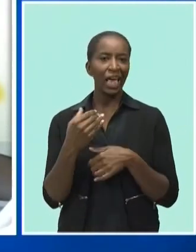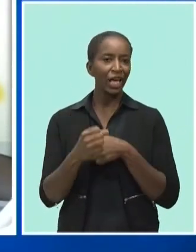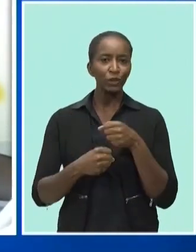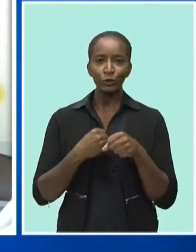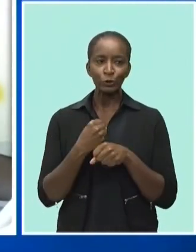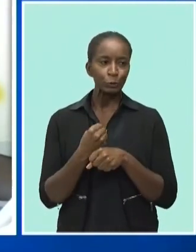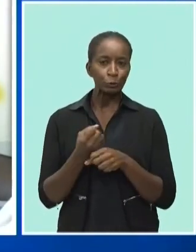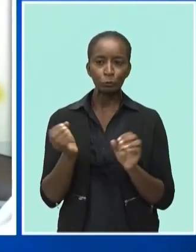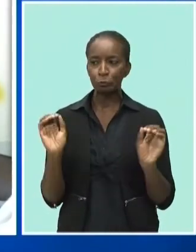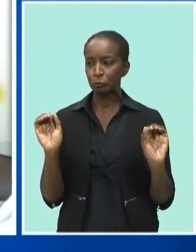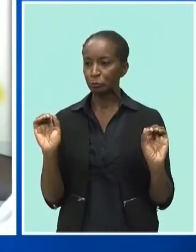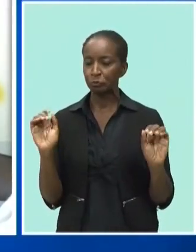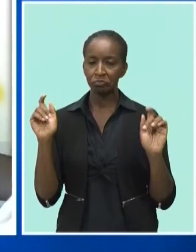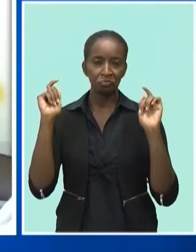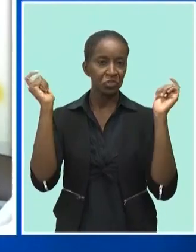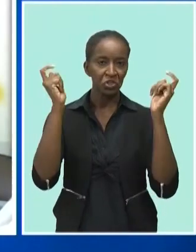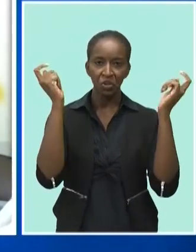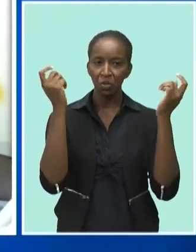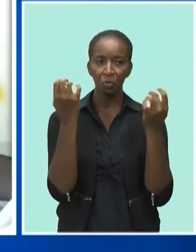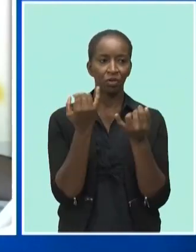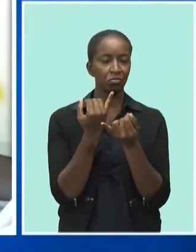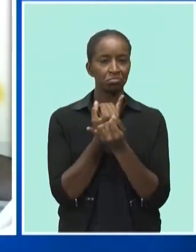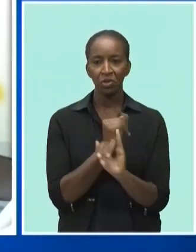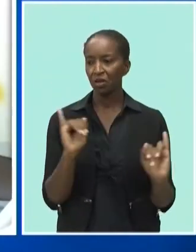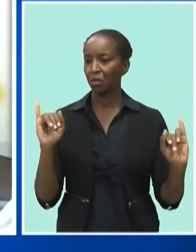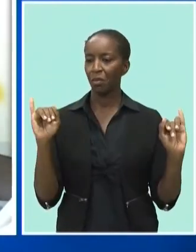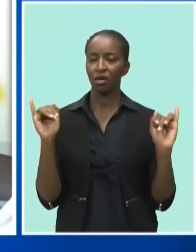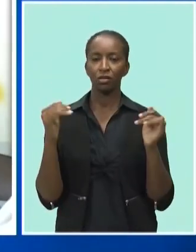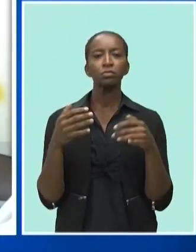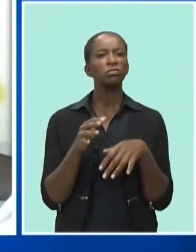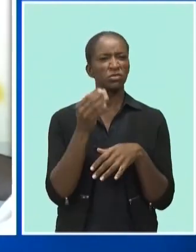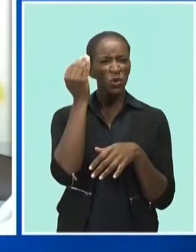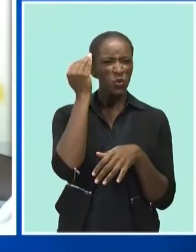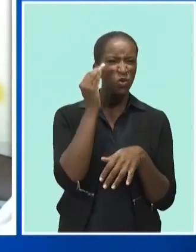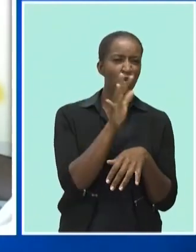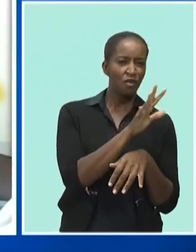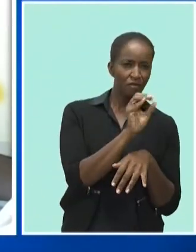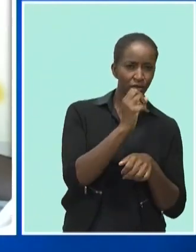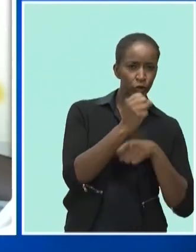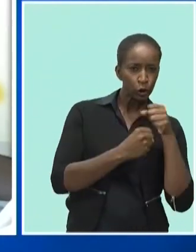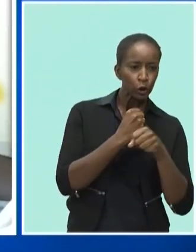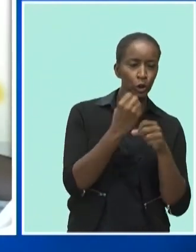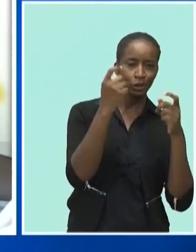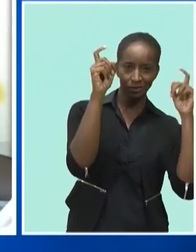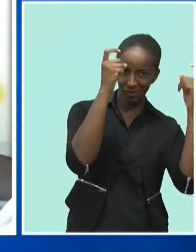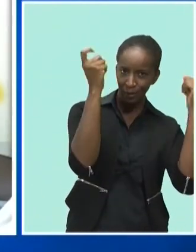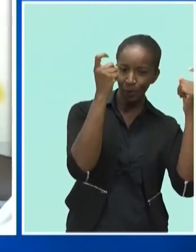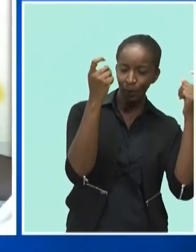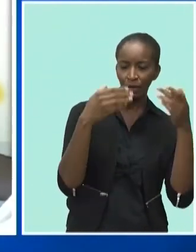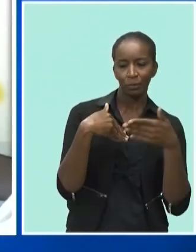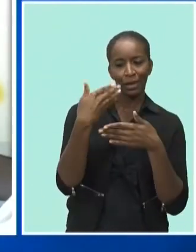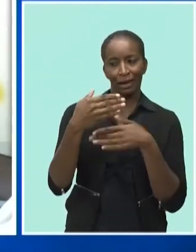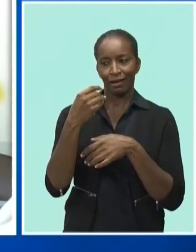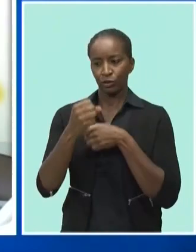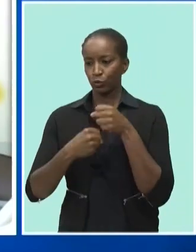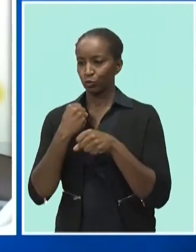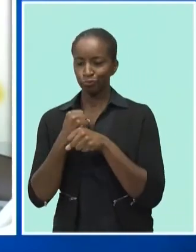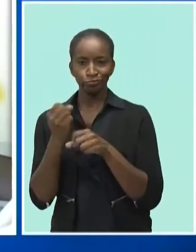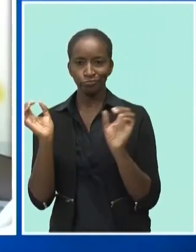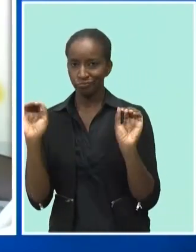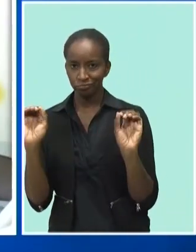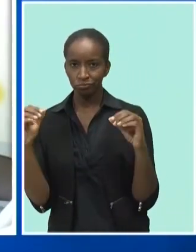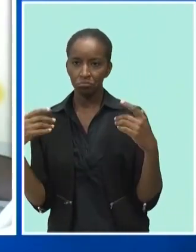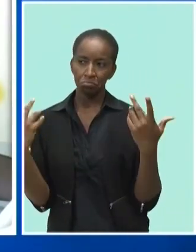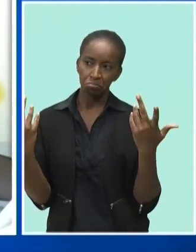in terms of celebration for independence after the Jubilee, and we thought that, this is a good idea and a good time for us to do something to